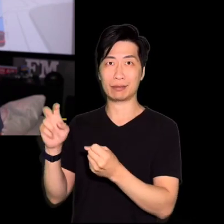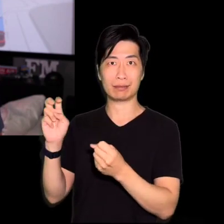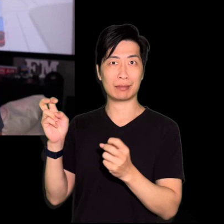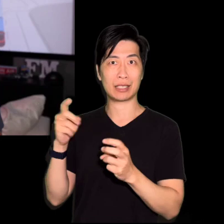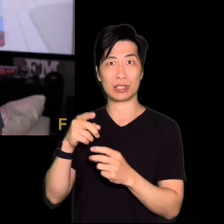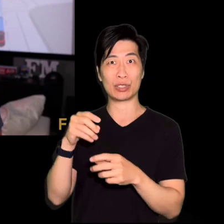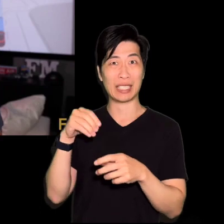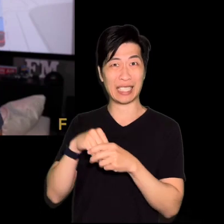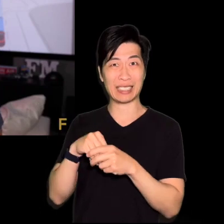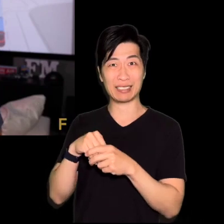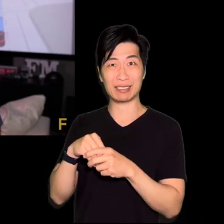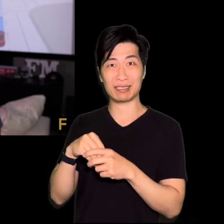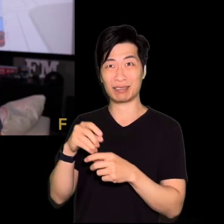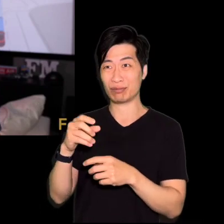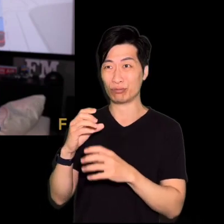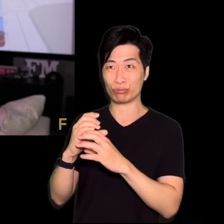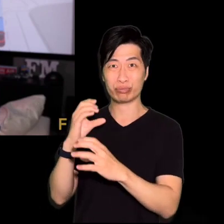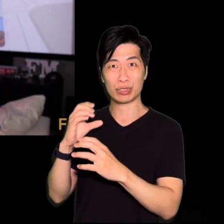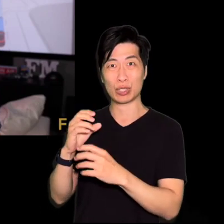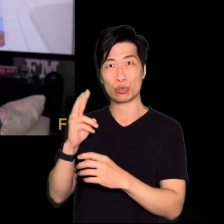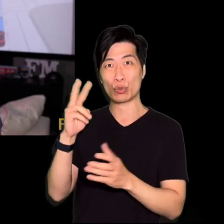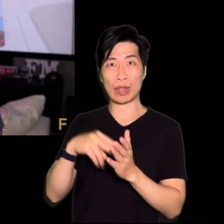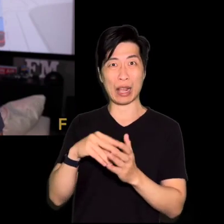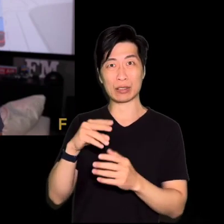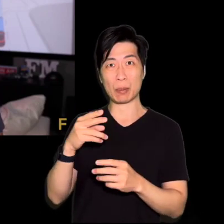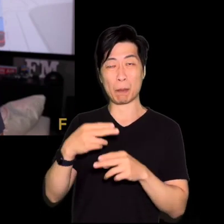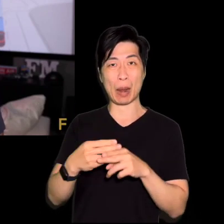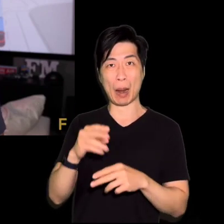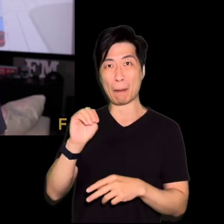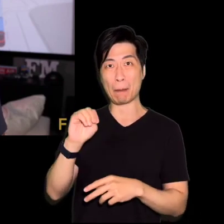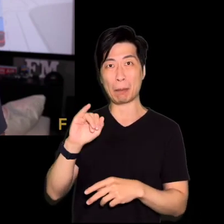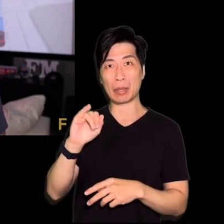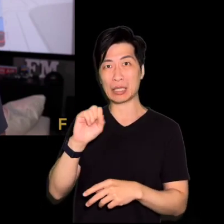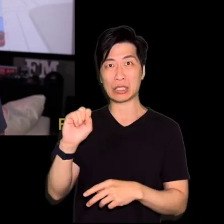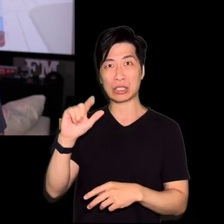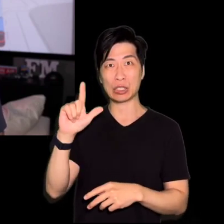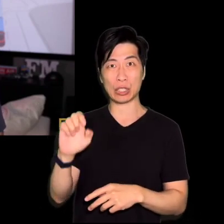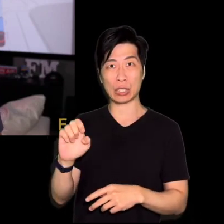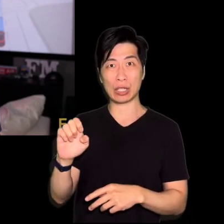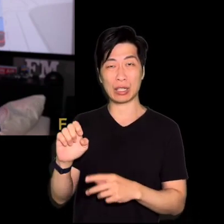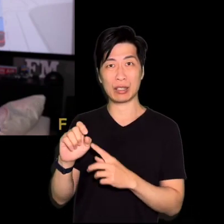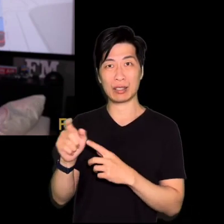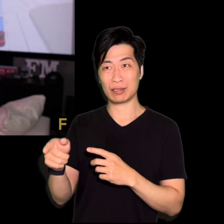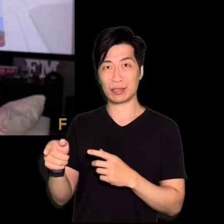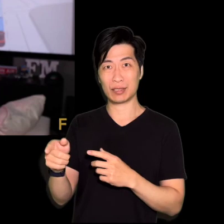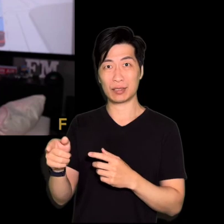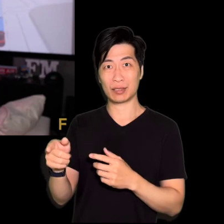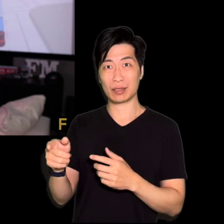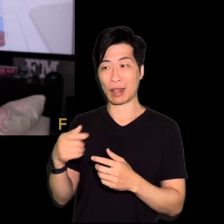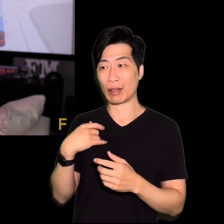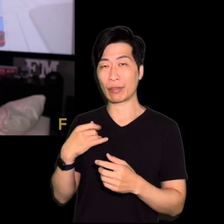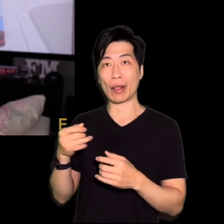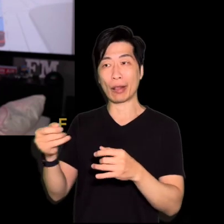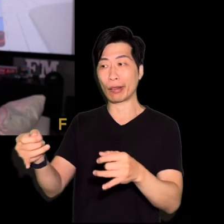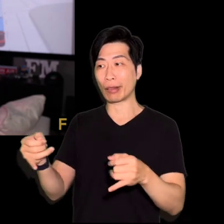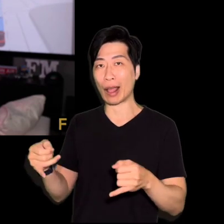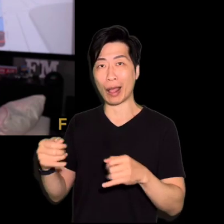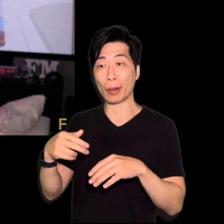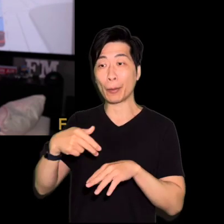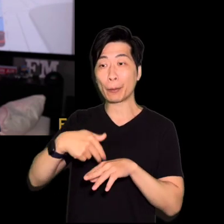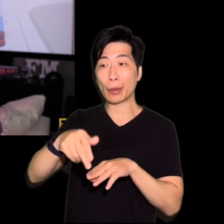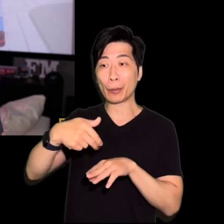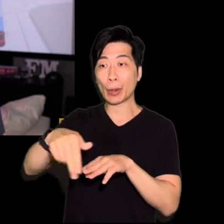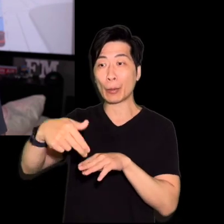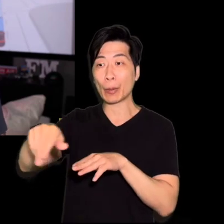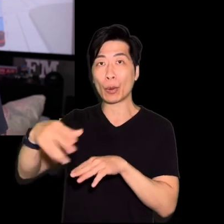you're in a missile, you're in a steel missile, you're in a 2,000-pound missile where the missiles are separated by an